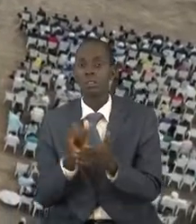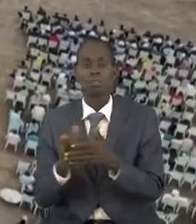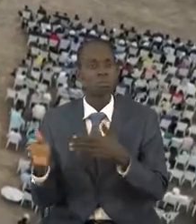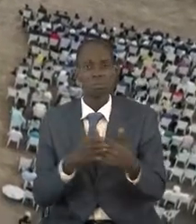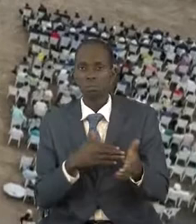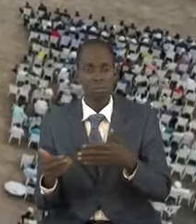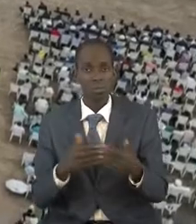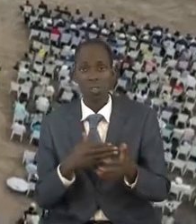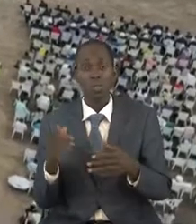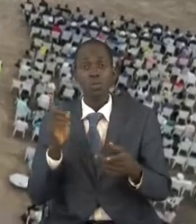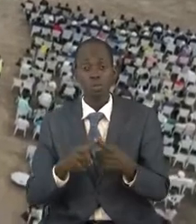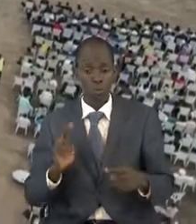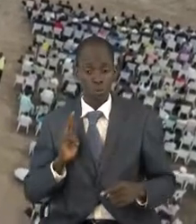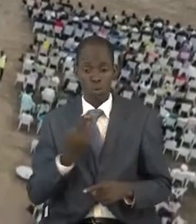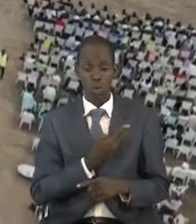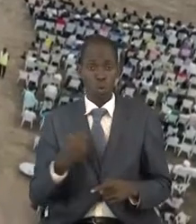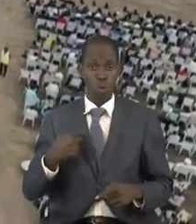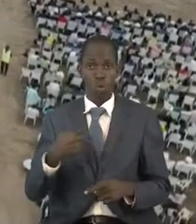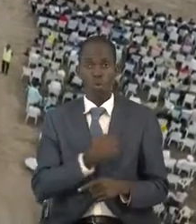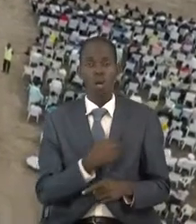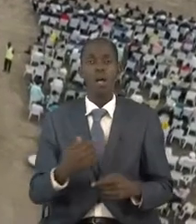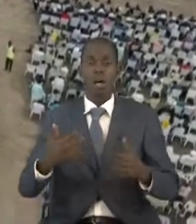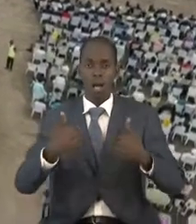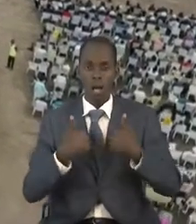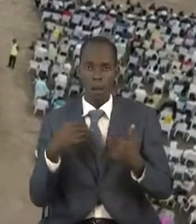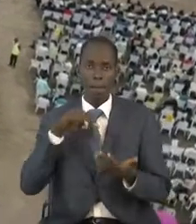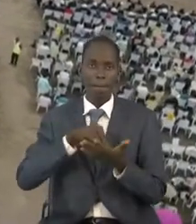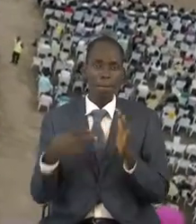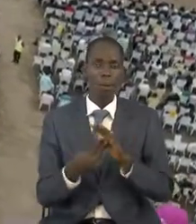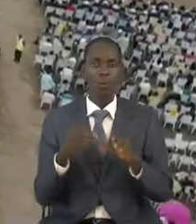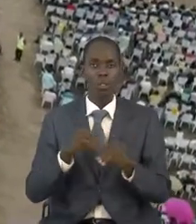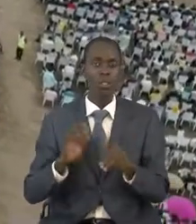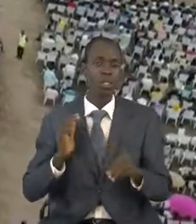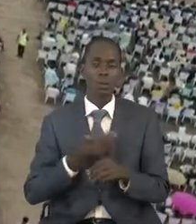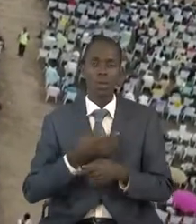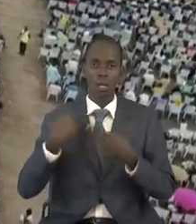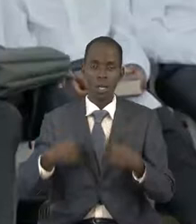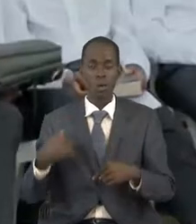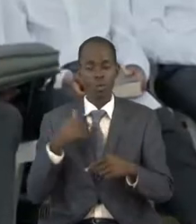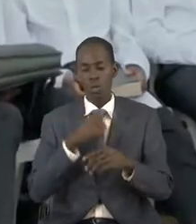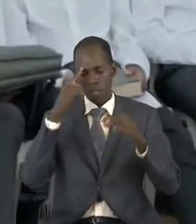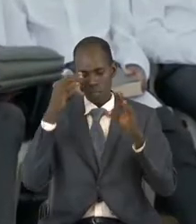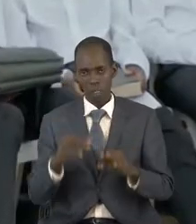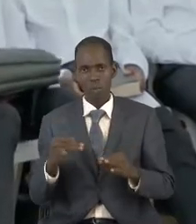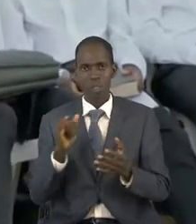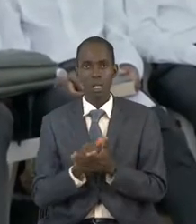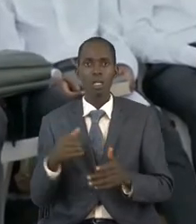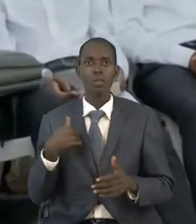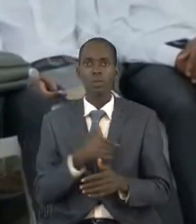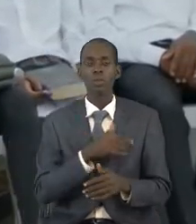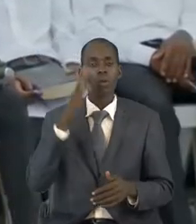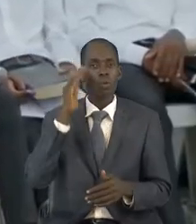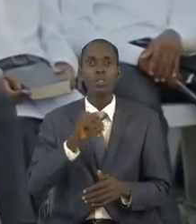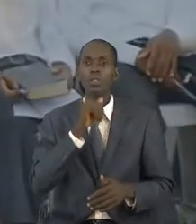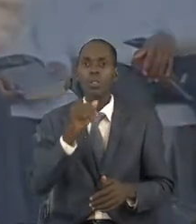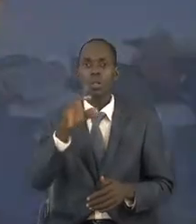us. We are purposed in our hearts, we will not defile ourselves. And then he asked of